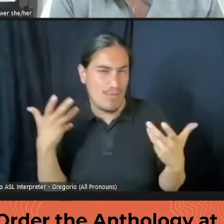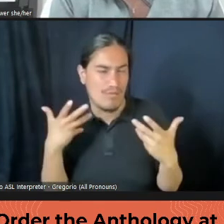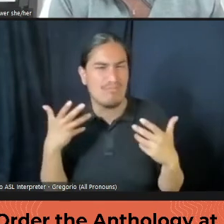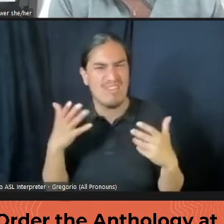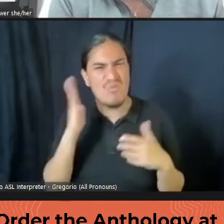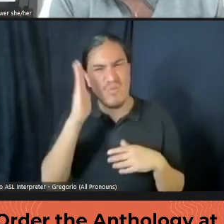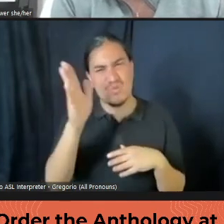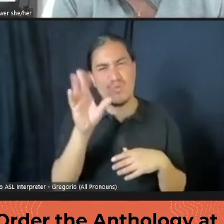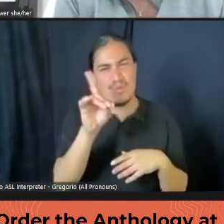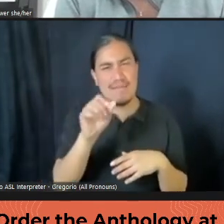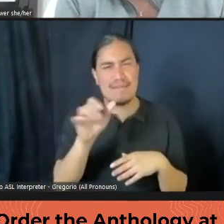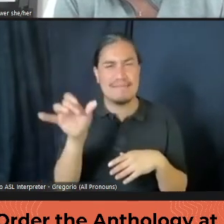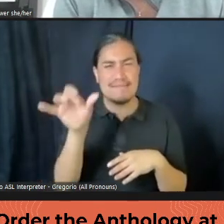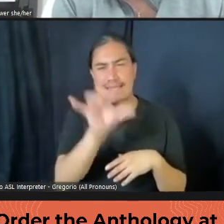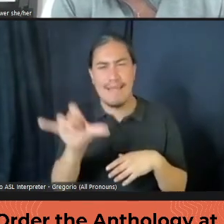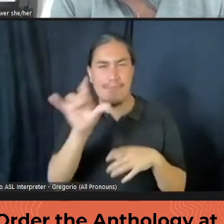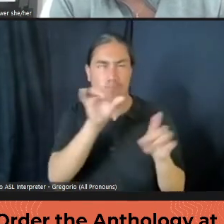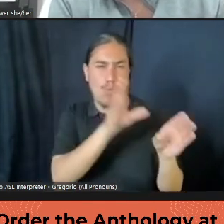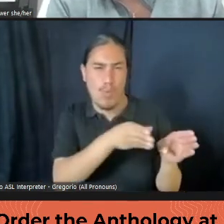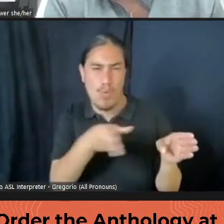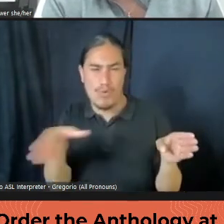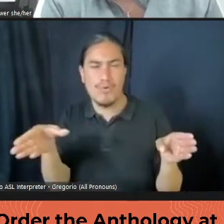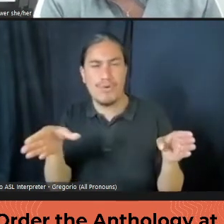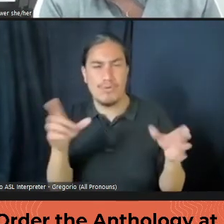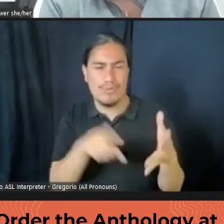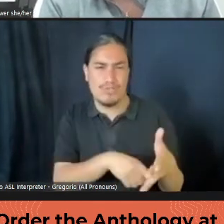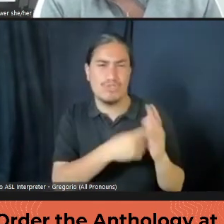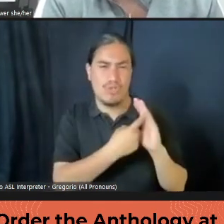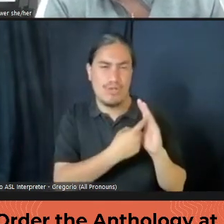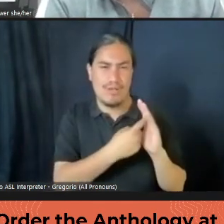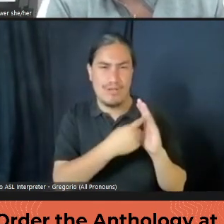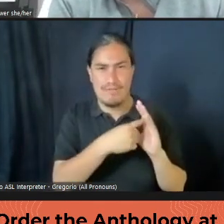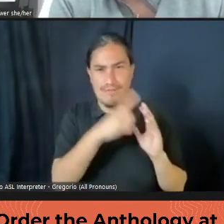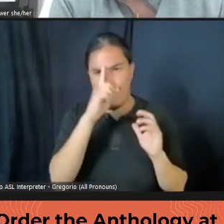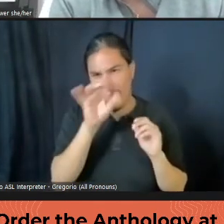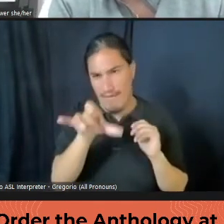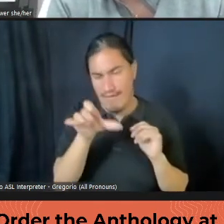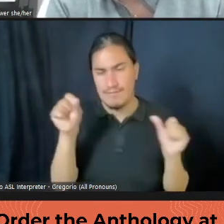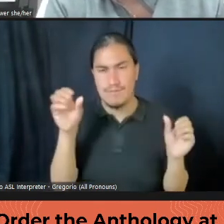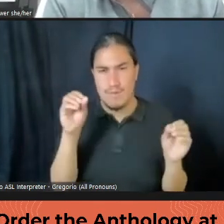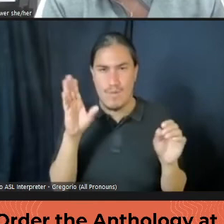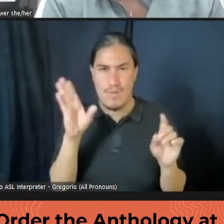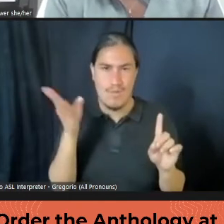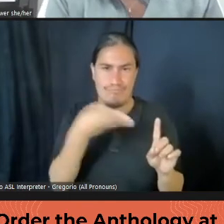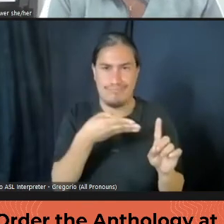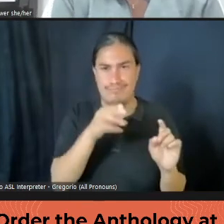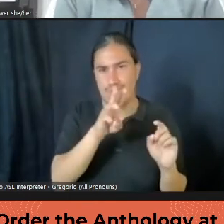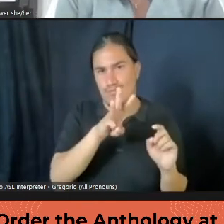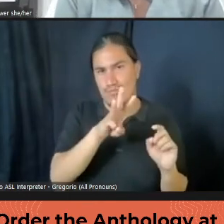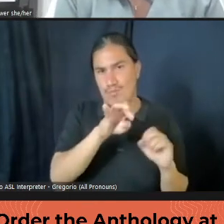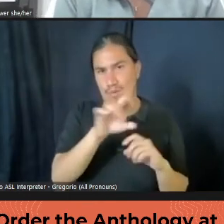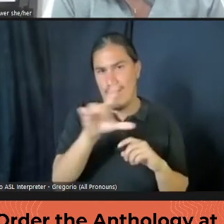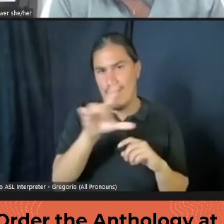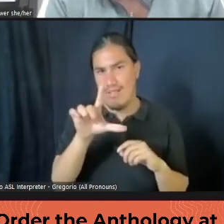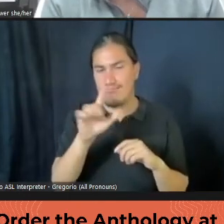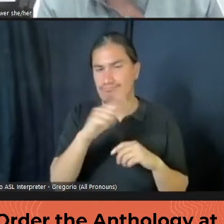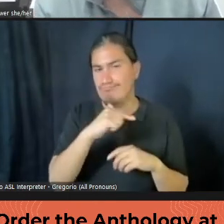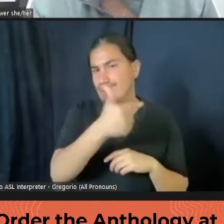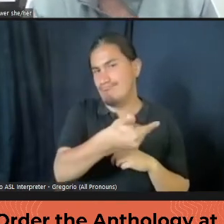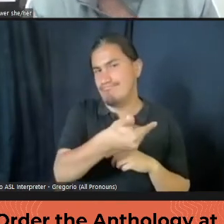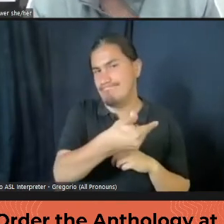order that we started in for that round robin. So Will, I'm gonna pass to you.